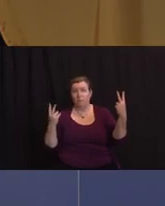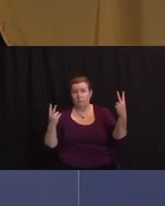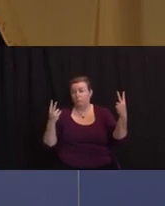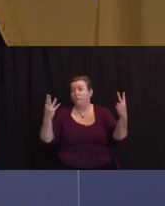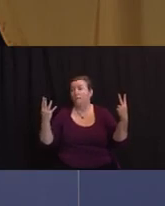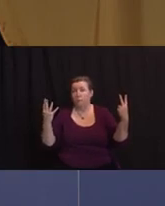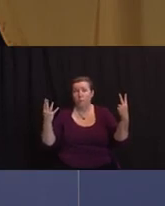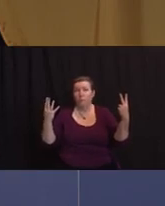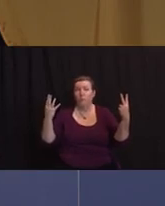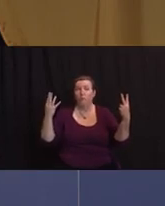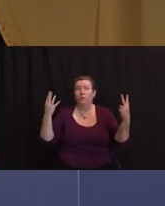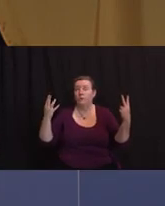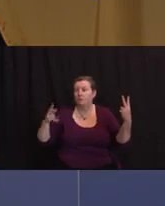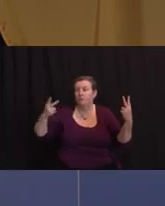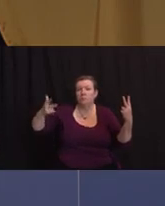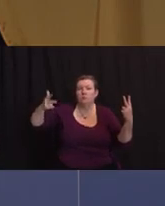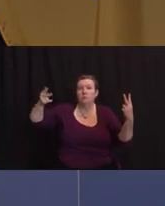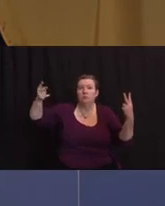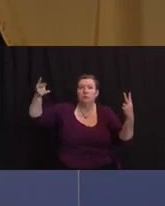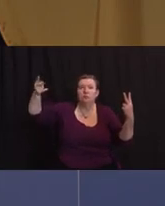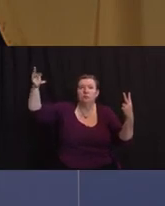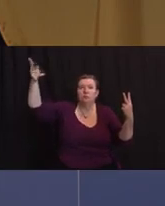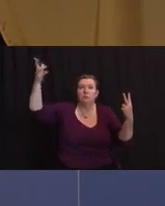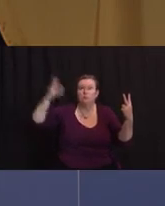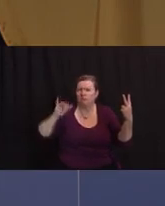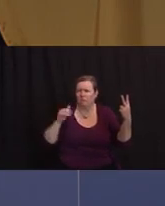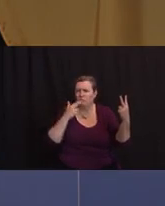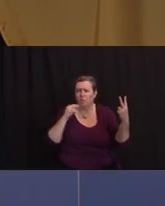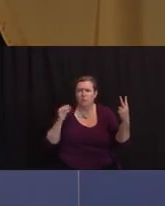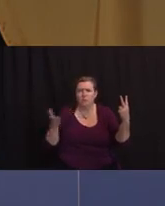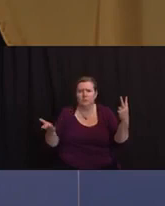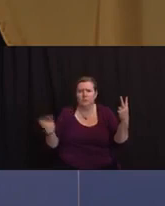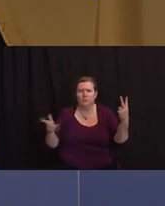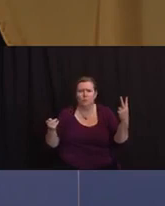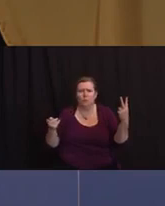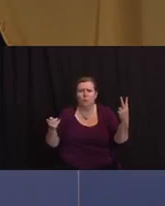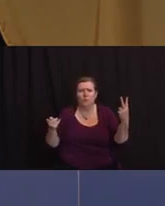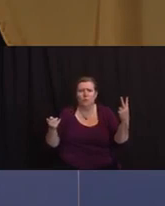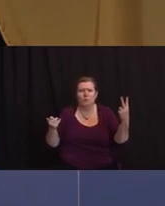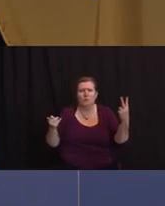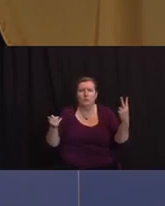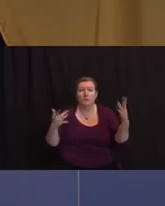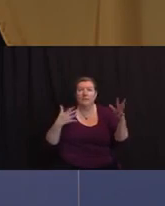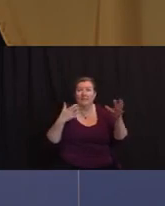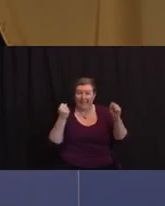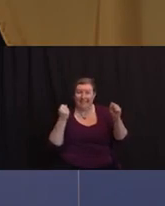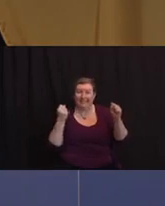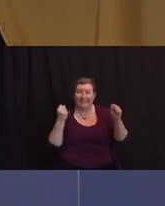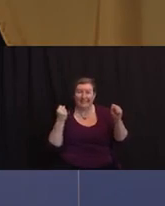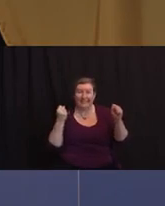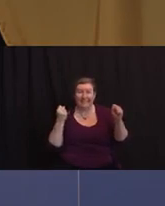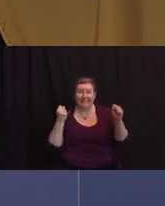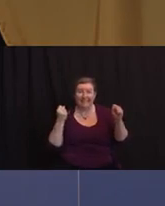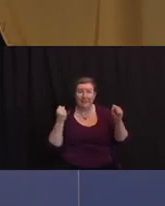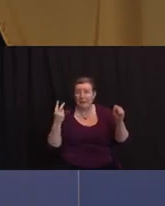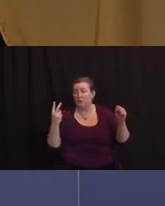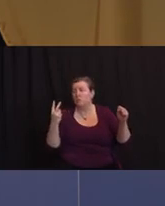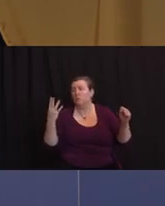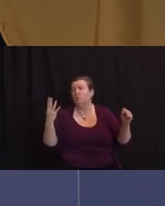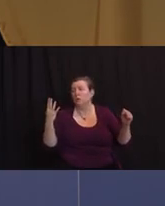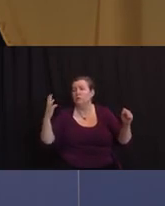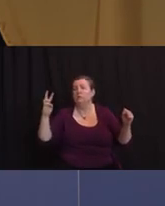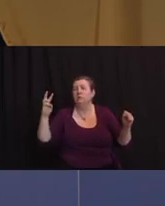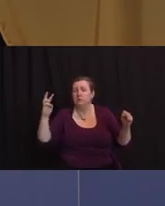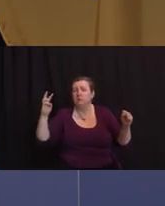doubling. And that would certainly be concerning that they're going up so quickly, but the numbers would be starting from a much lower number. So